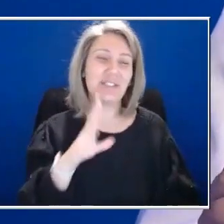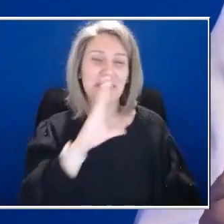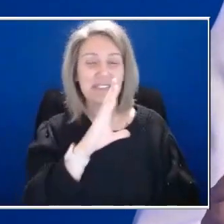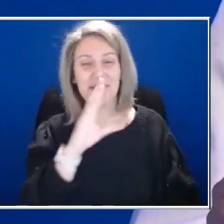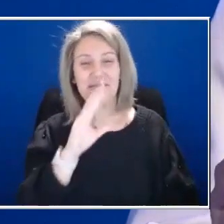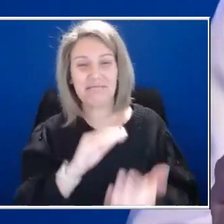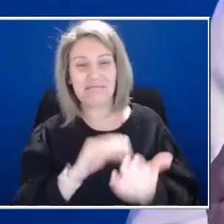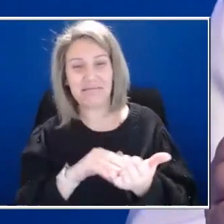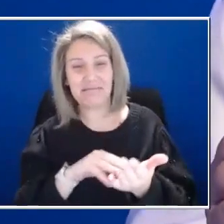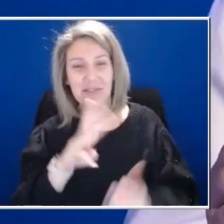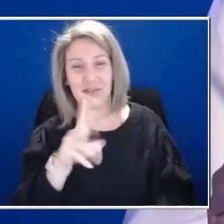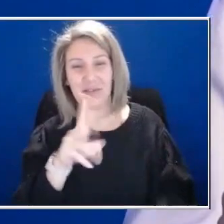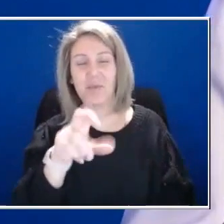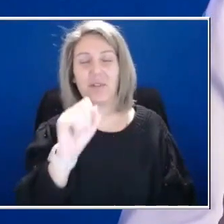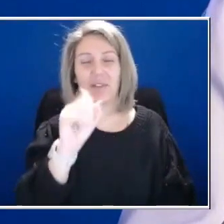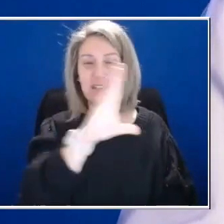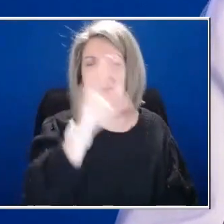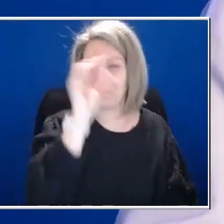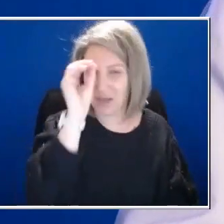I think just be